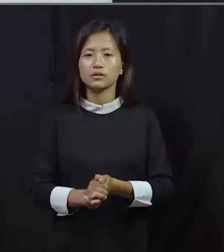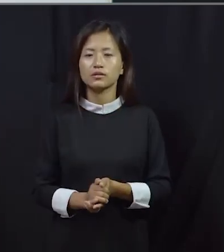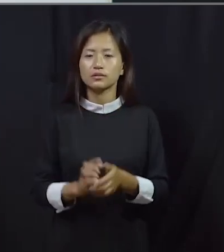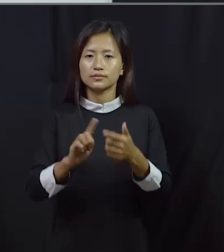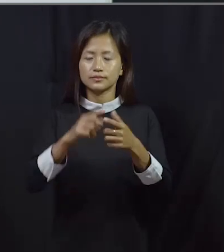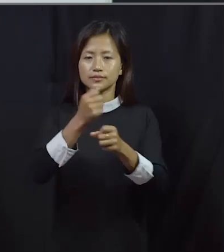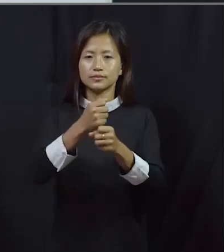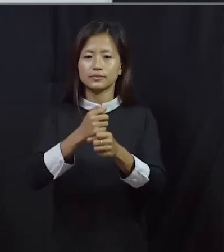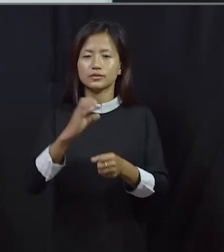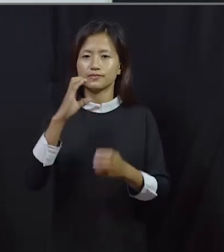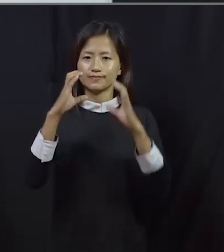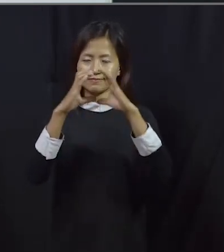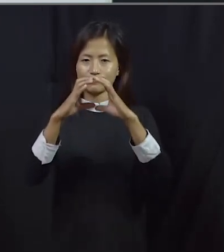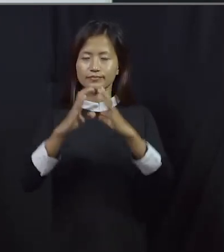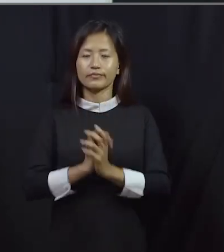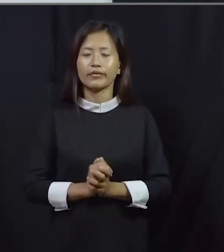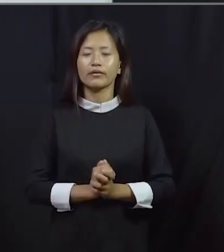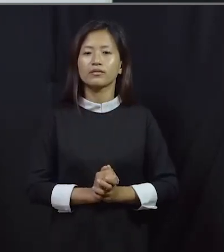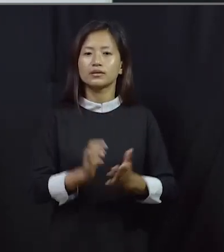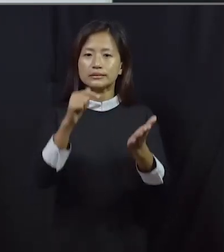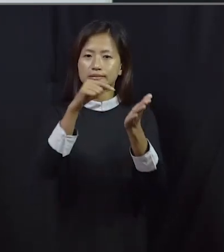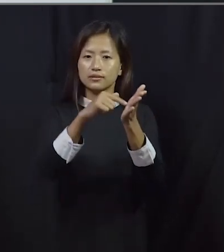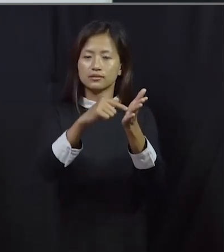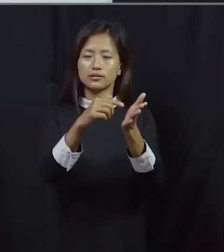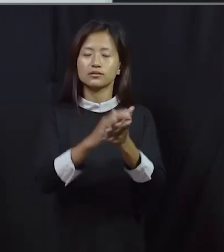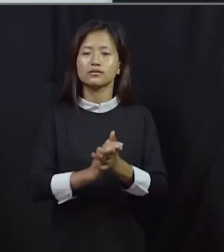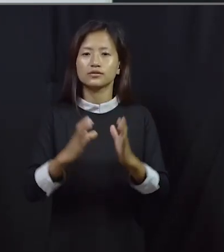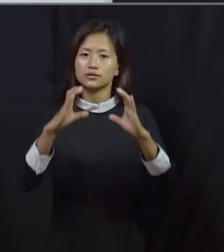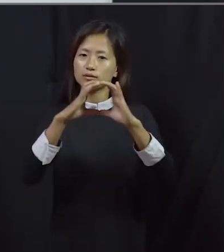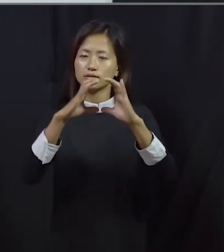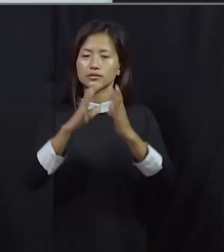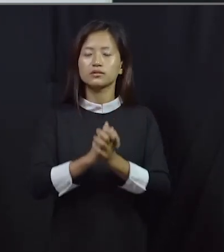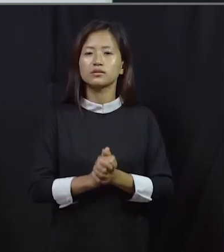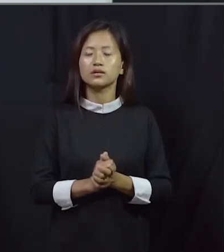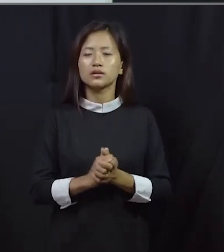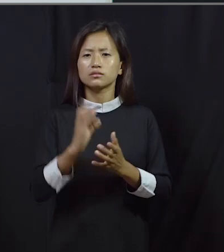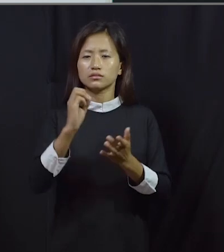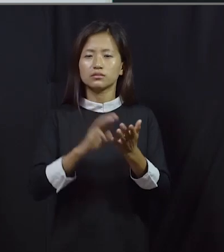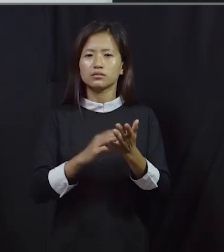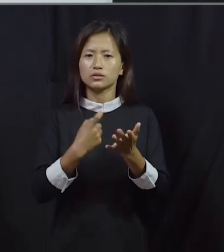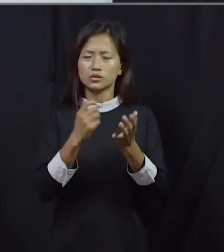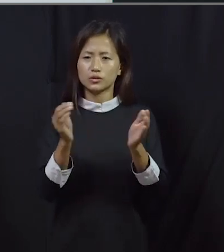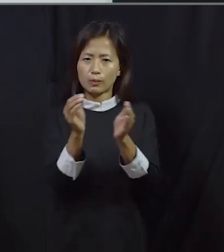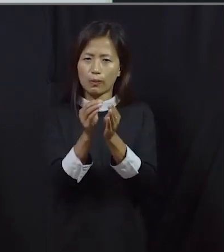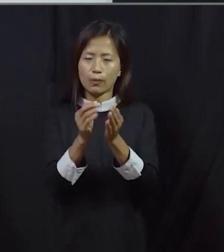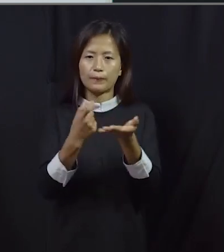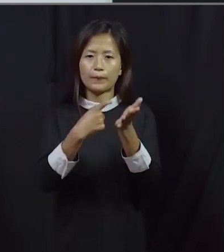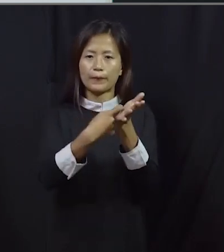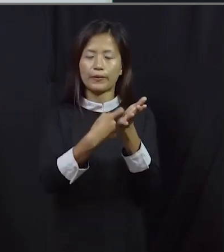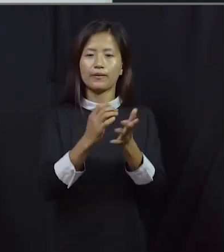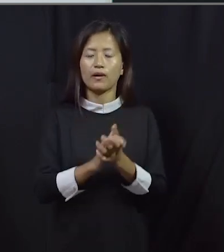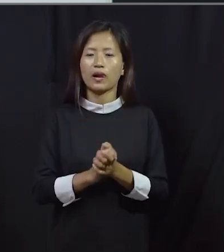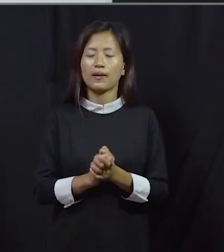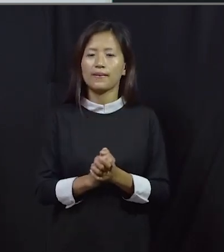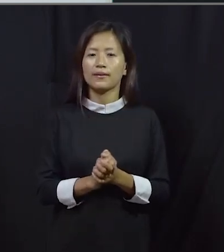let me give you example. Say this is a circle. Say here is the center of the circle. So let me consider a small arc, right?